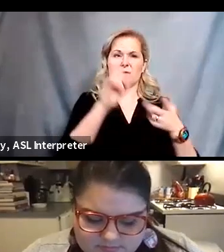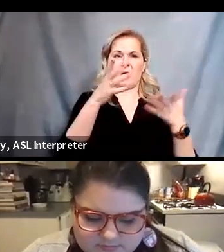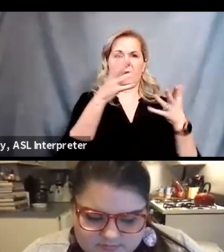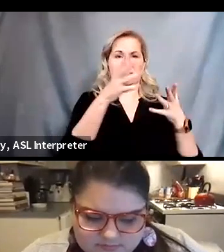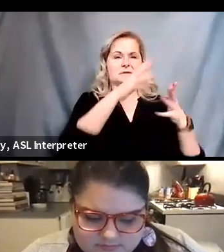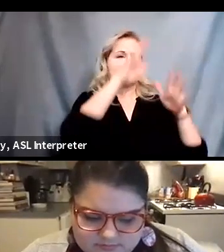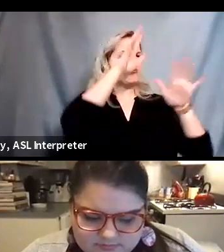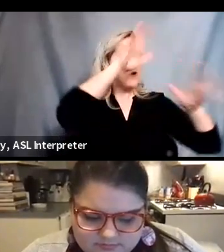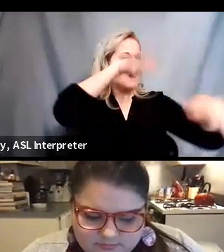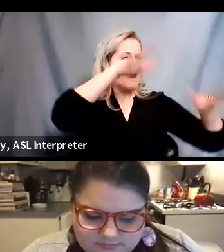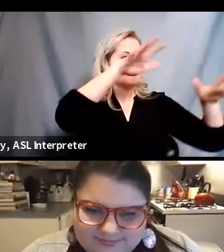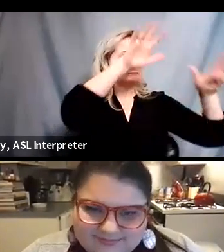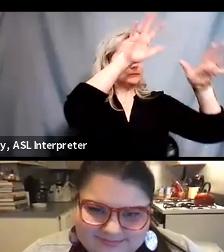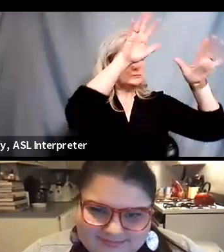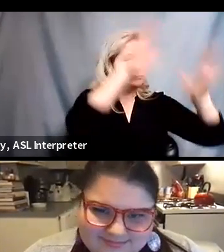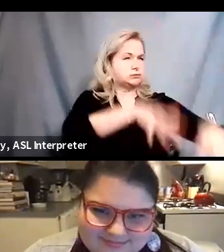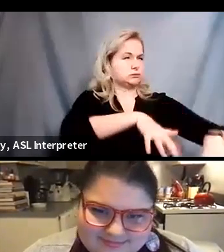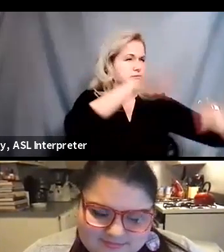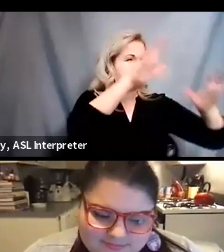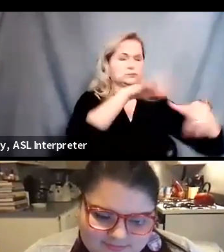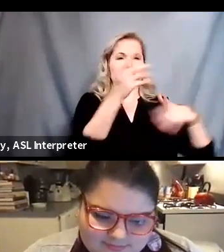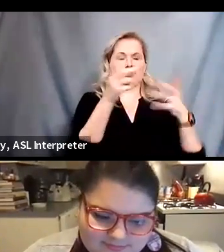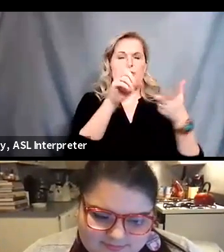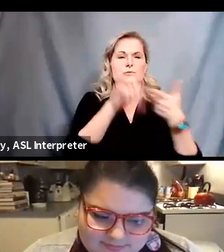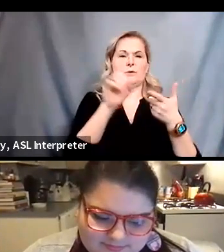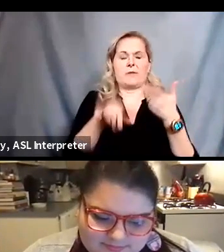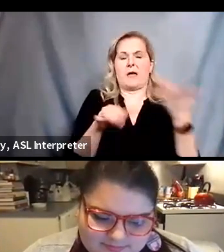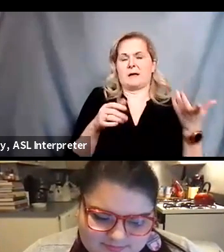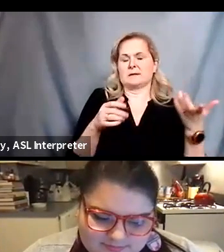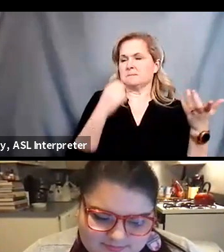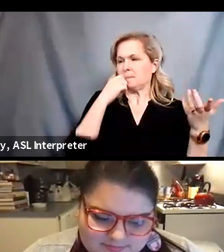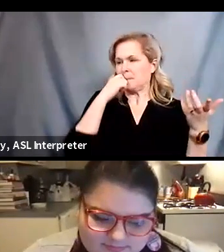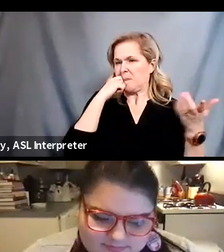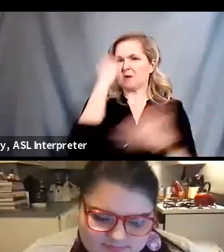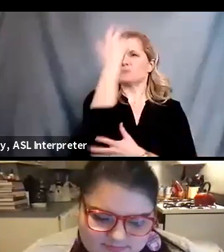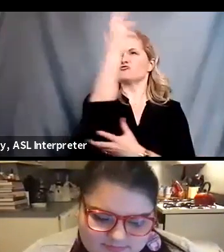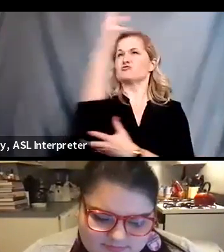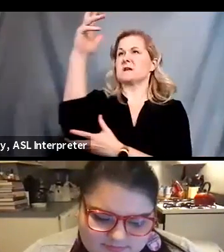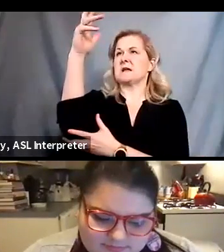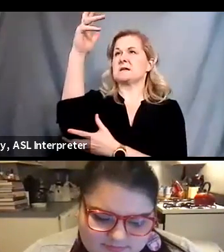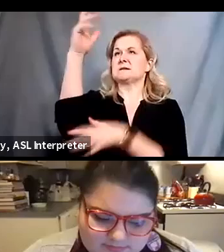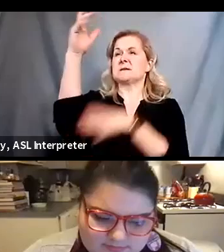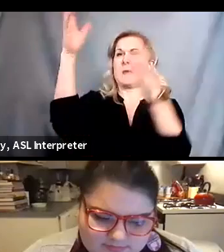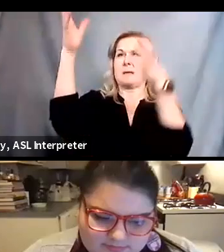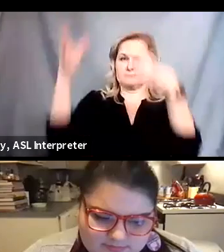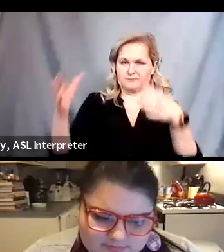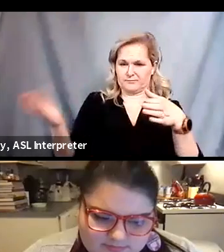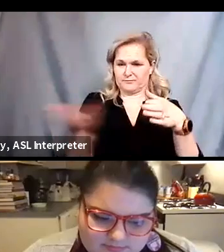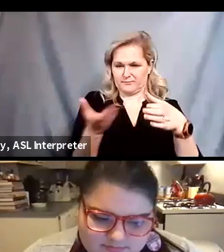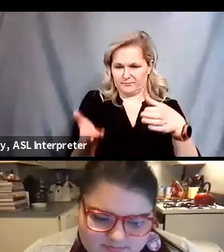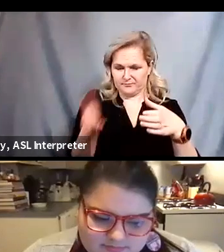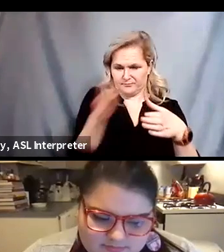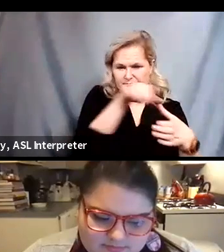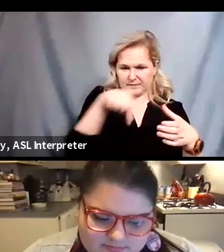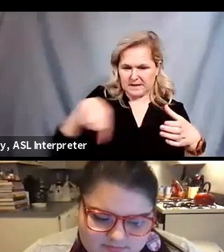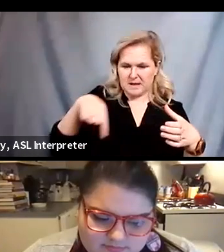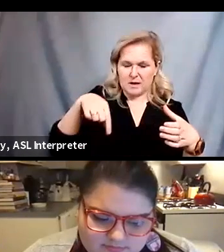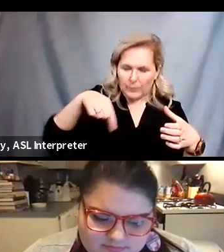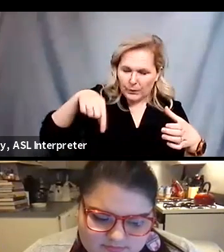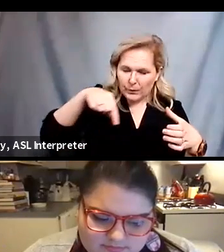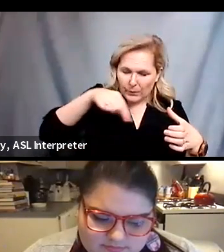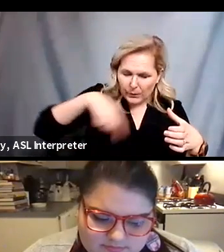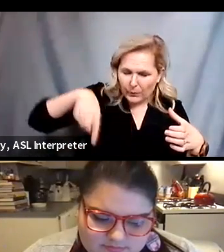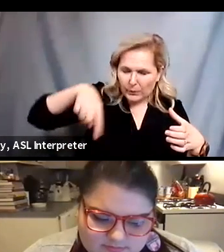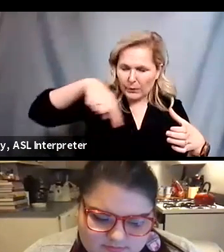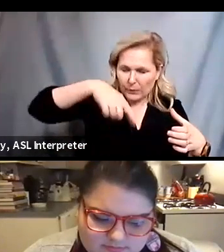and catch the light, to the tree stumps. We see that narrative structure. We see